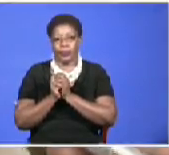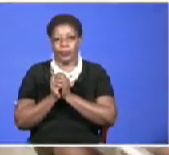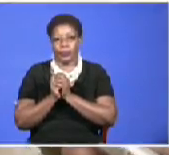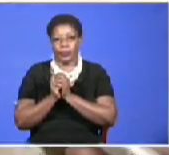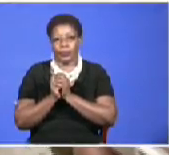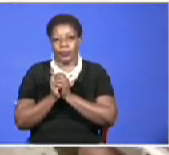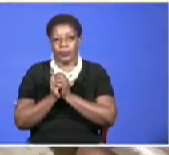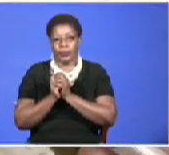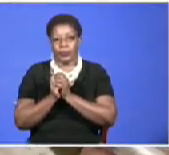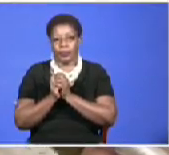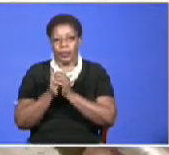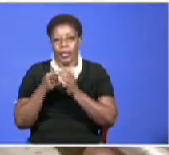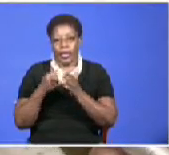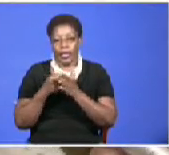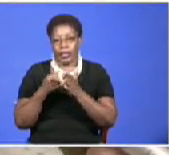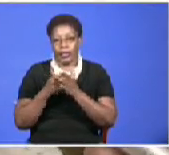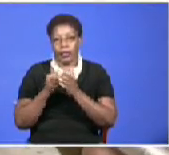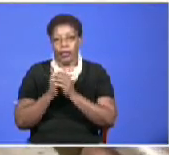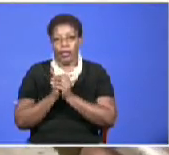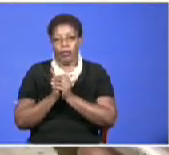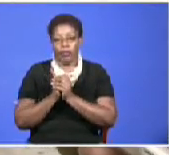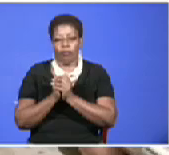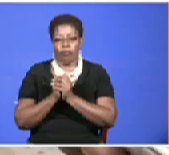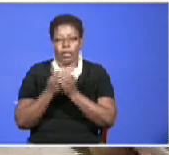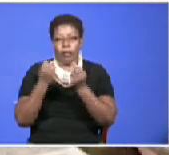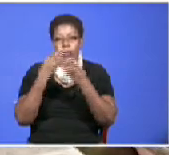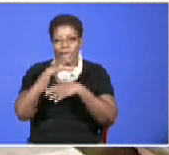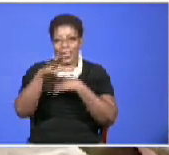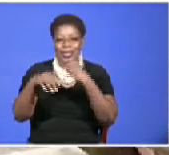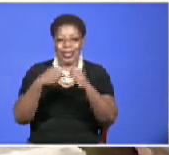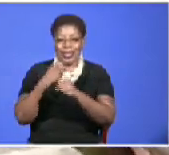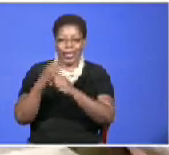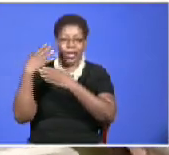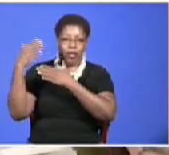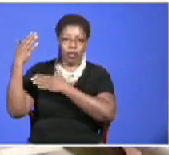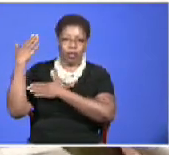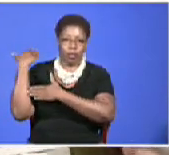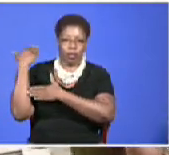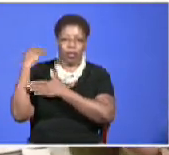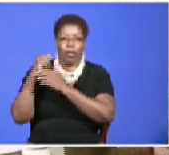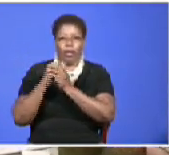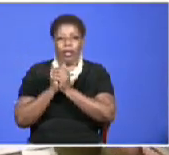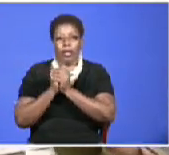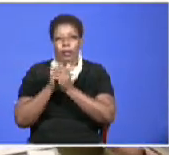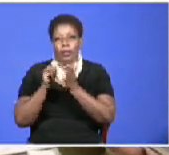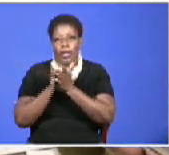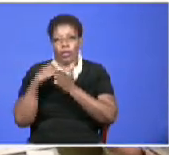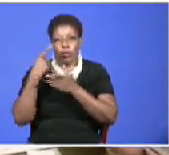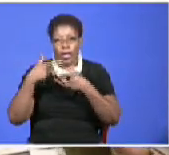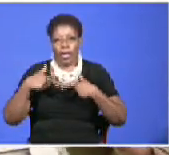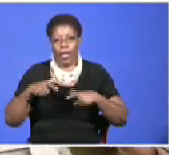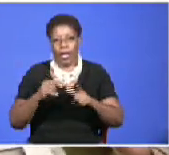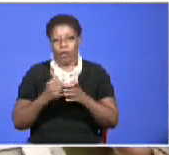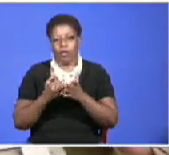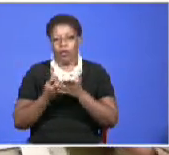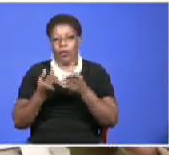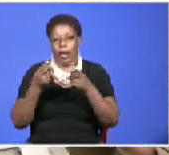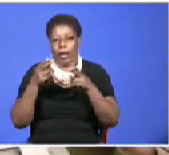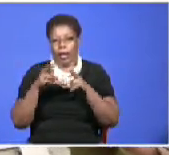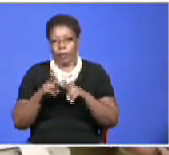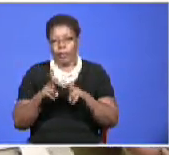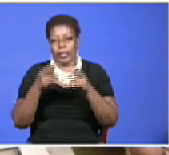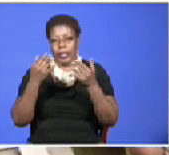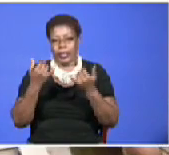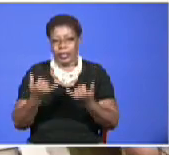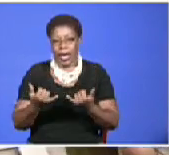It's a condemnation of decades of neglect in our country that we've allowed to happen.